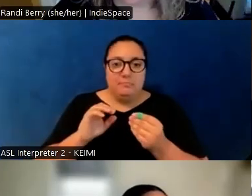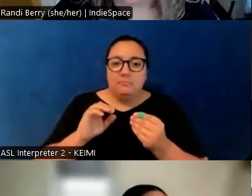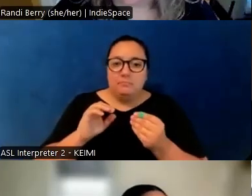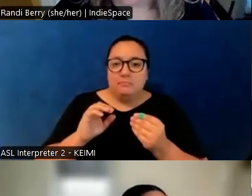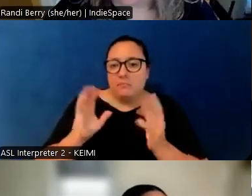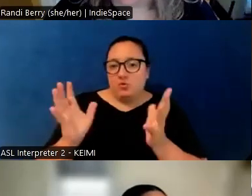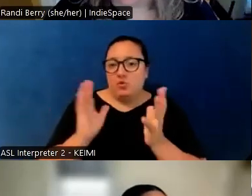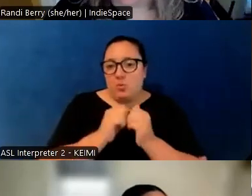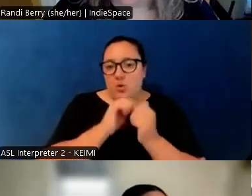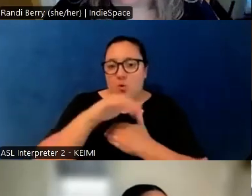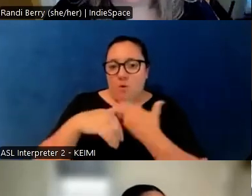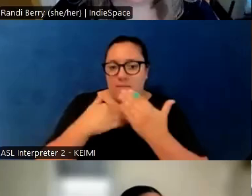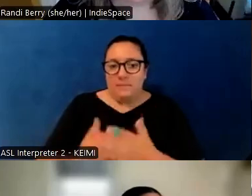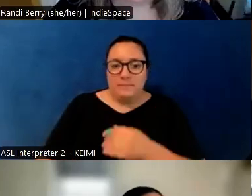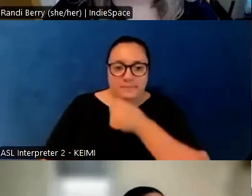whole group.